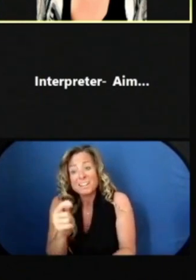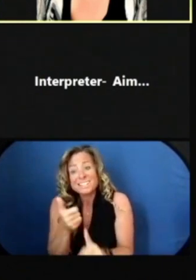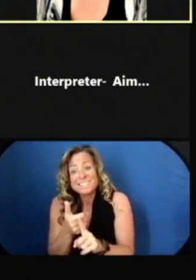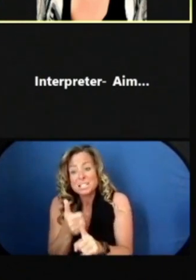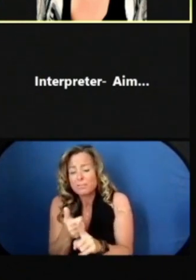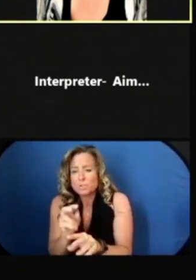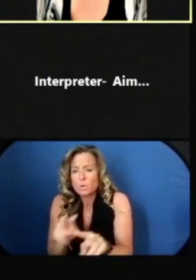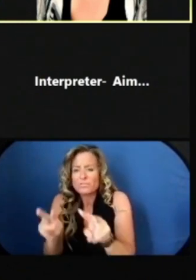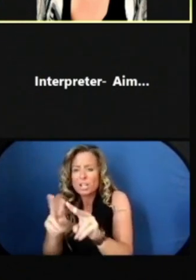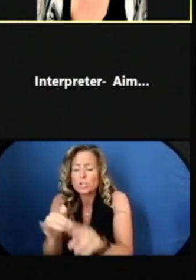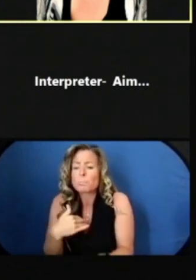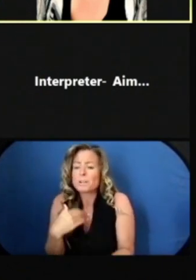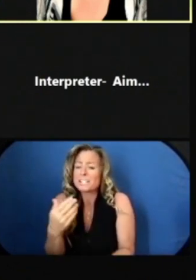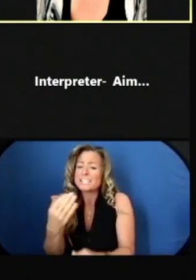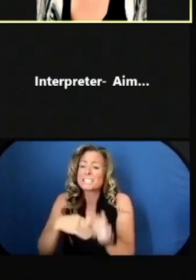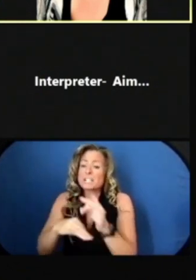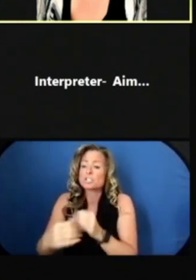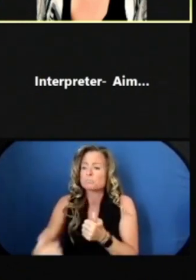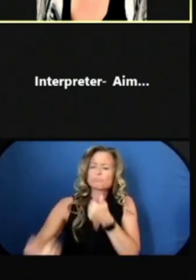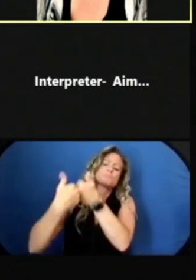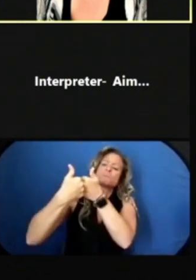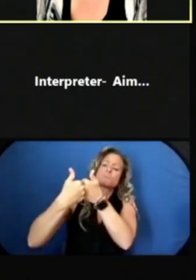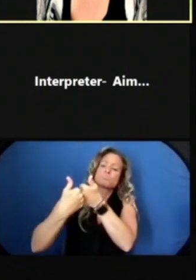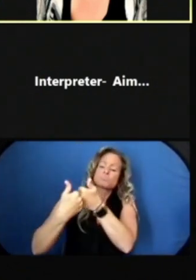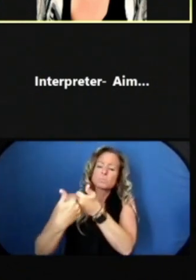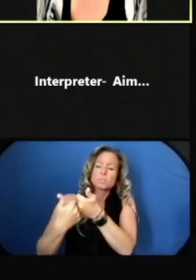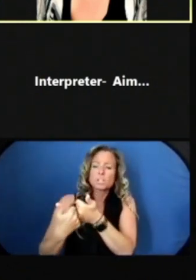or condescending to this person or these